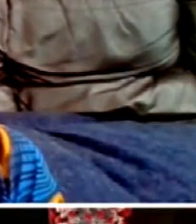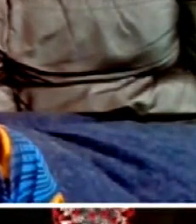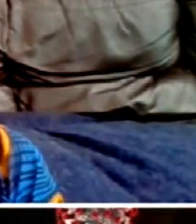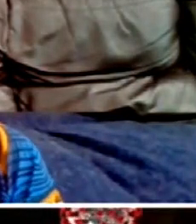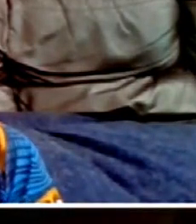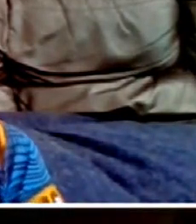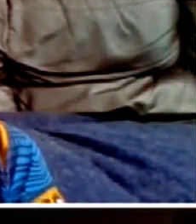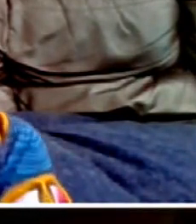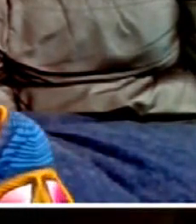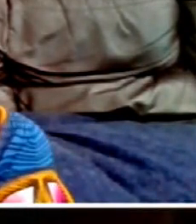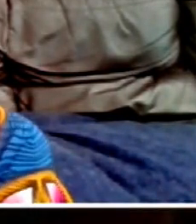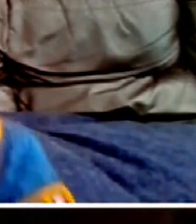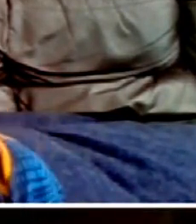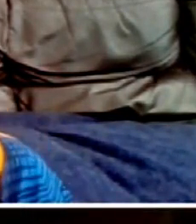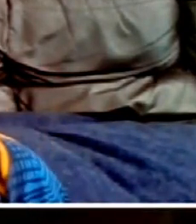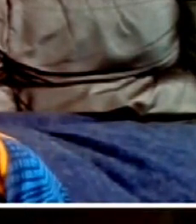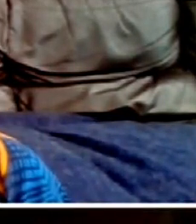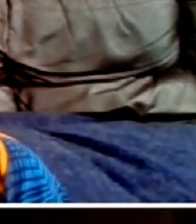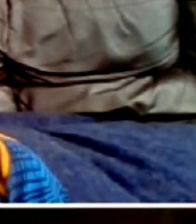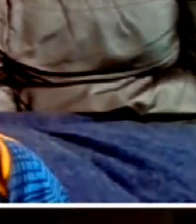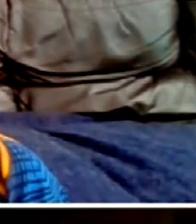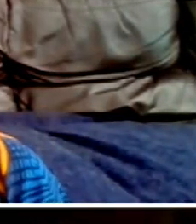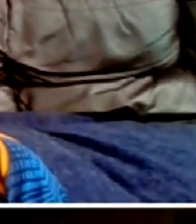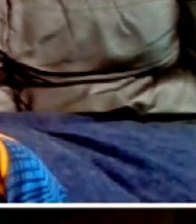very good morning to you. Hi. Thank you very much for your time.